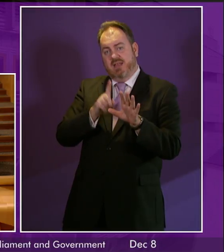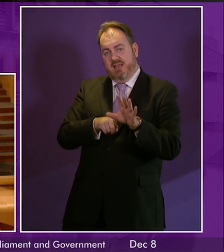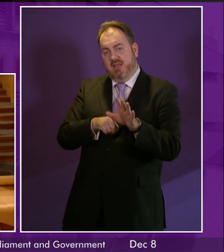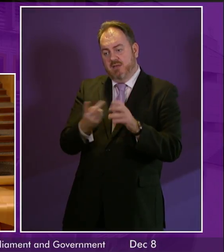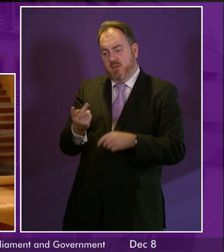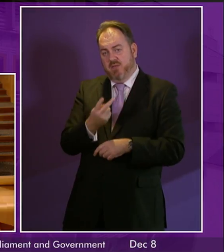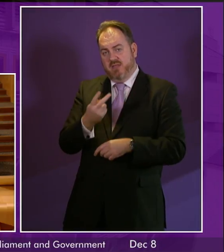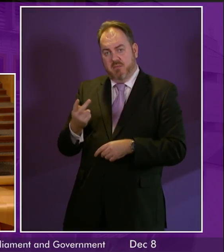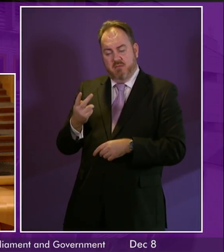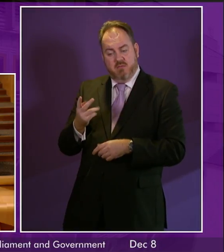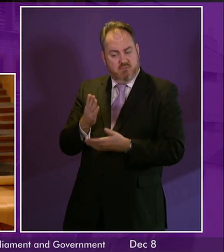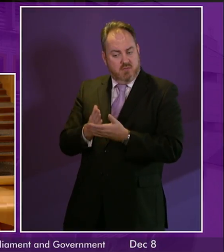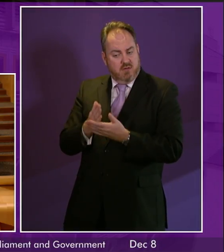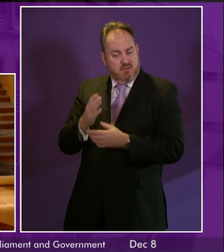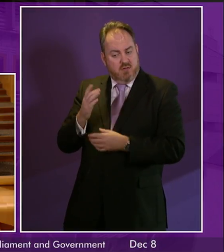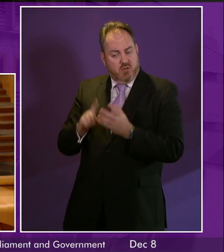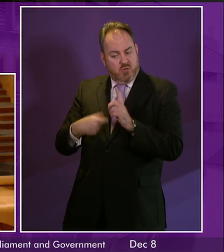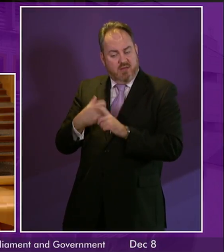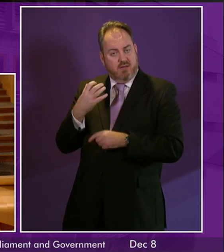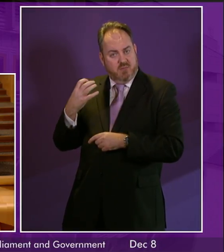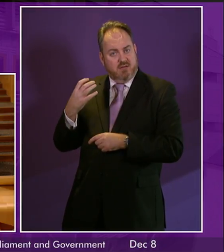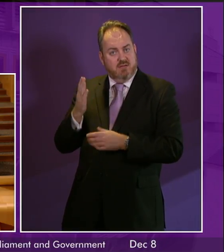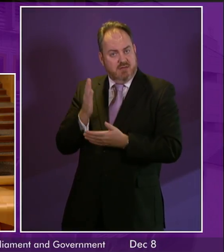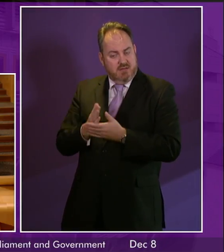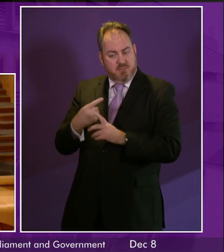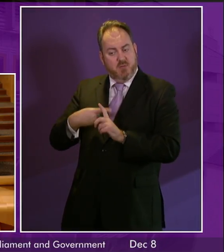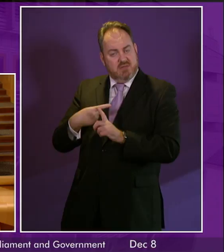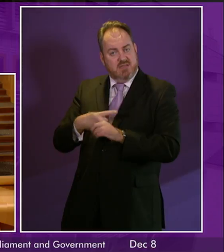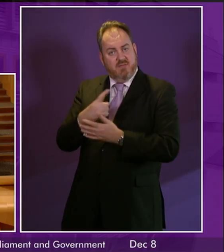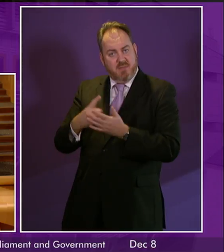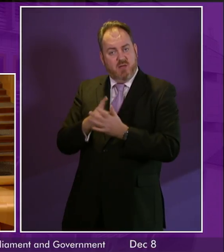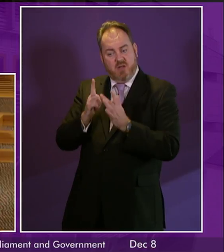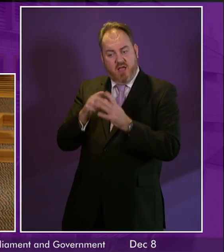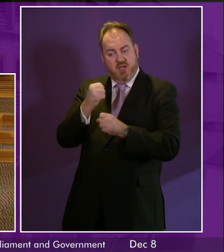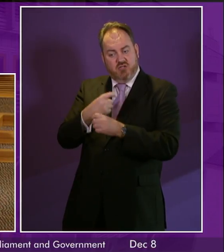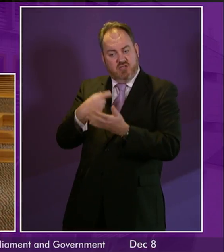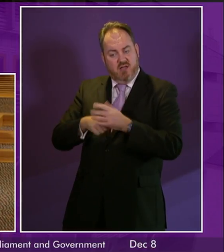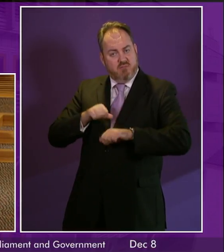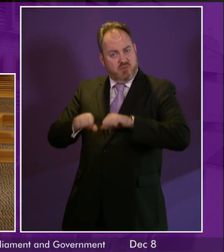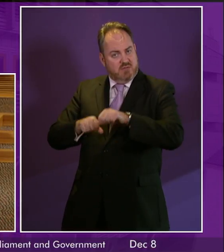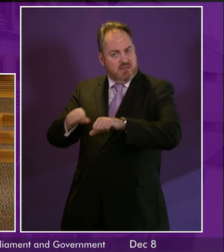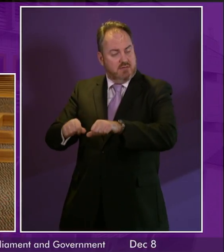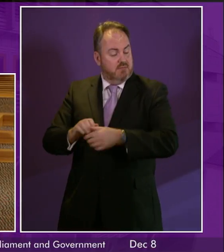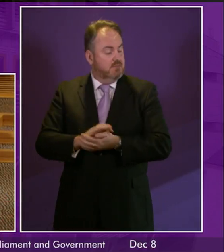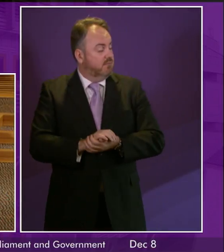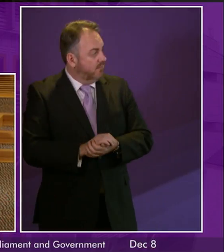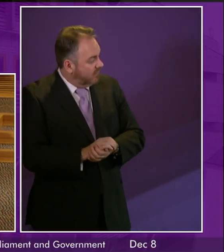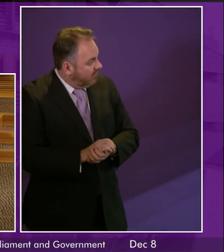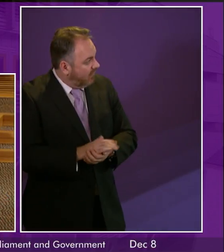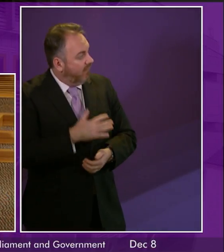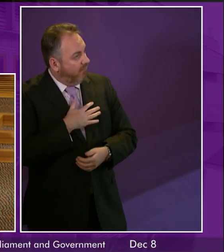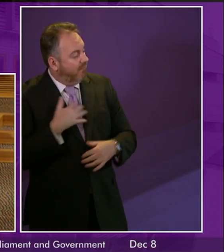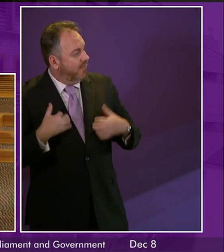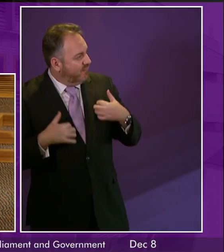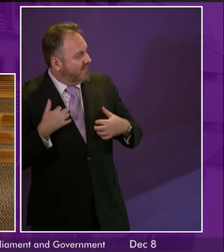Government is positive about the United Kingdom's intergovernmental machinery. Derek Mackay. Well, that's very timely, because